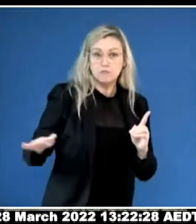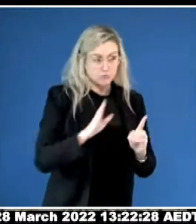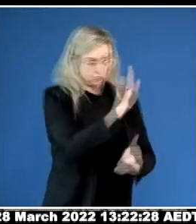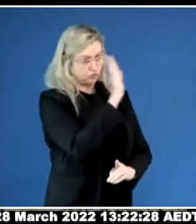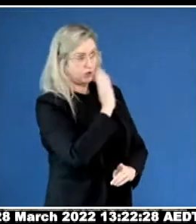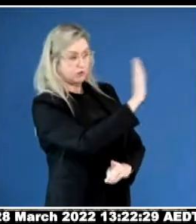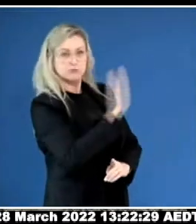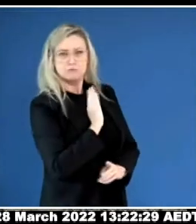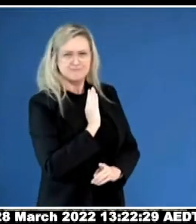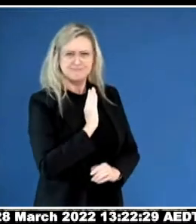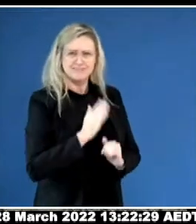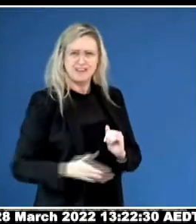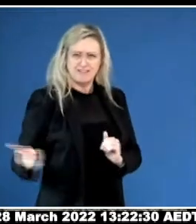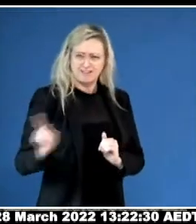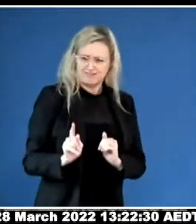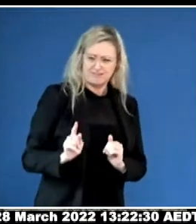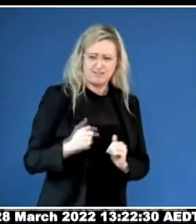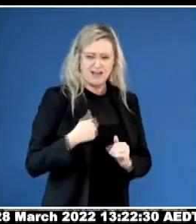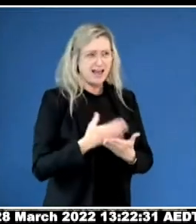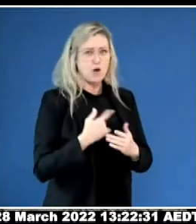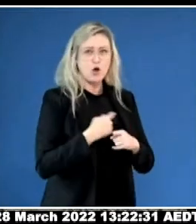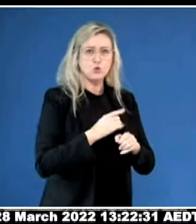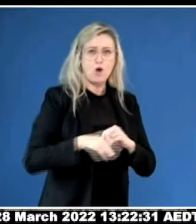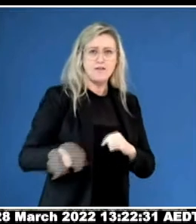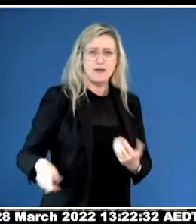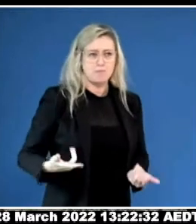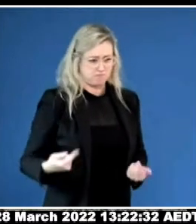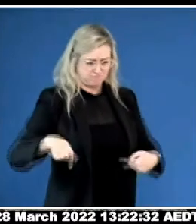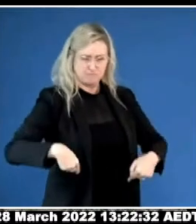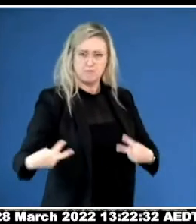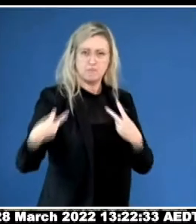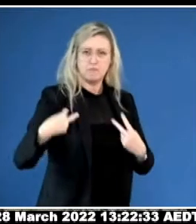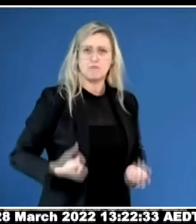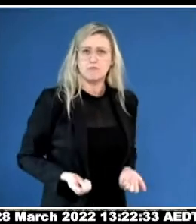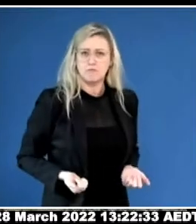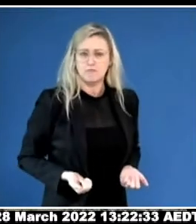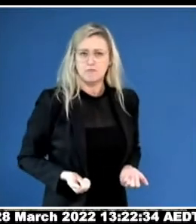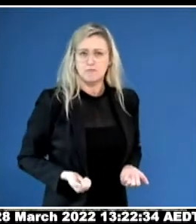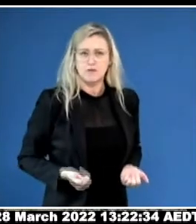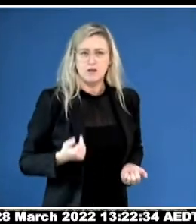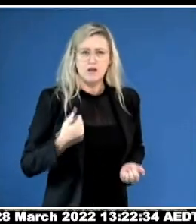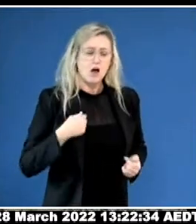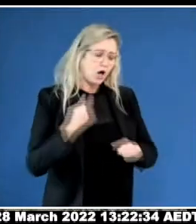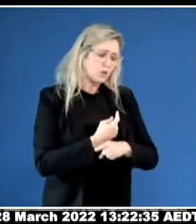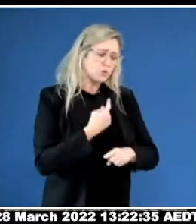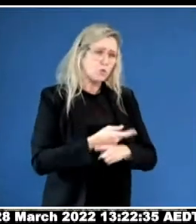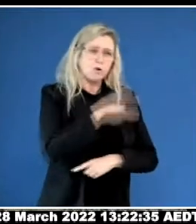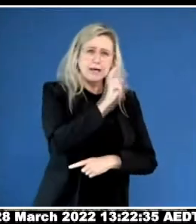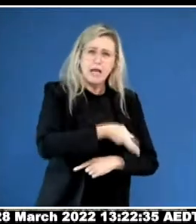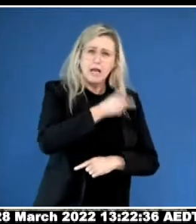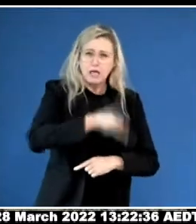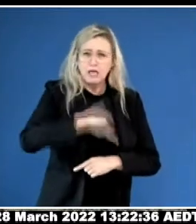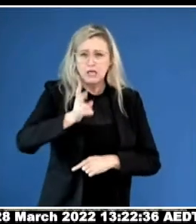doing a basic risk assessment with individuals. I've been saying this for years since I first started my advocacy within the